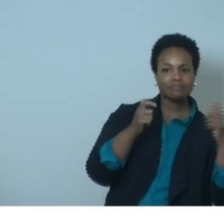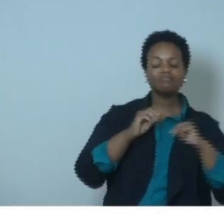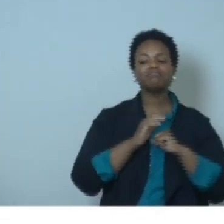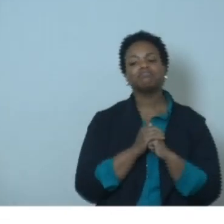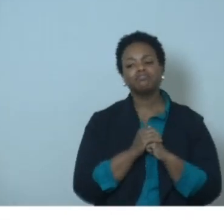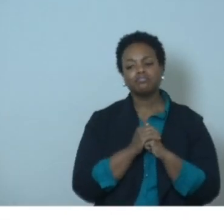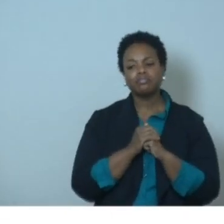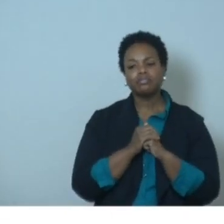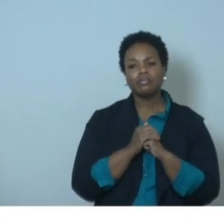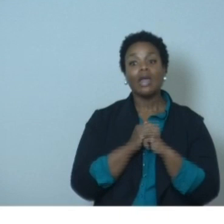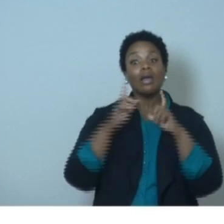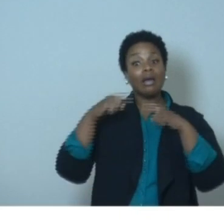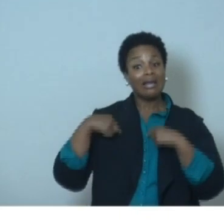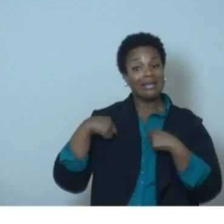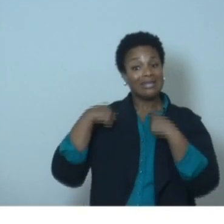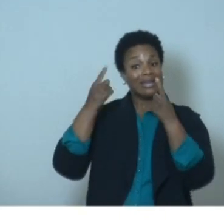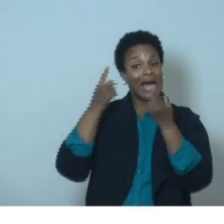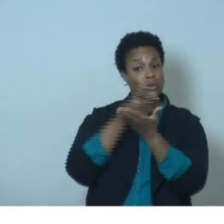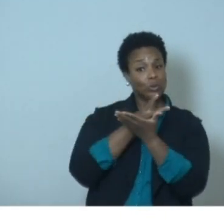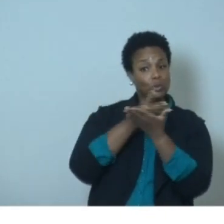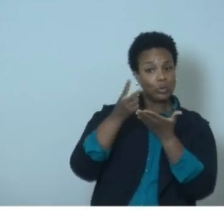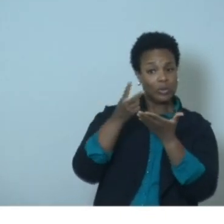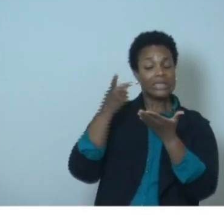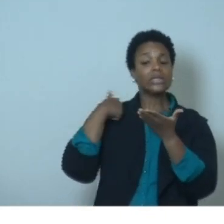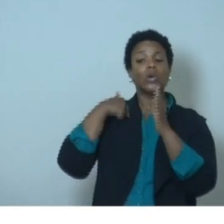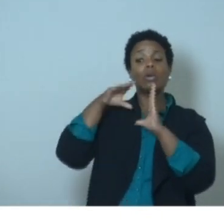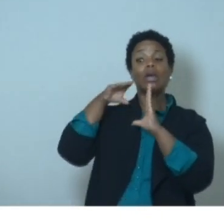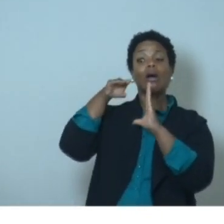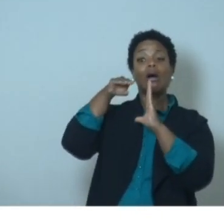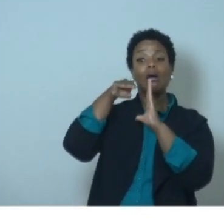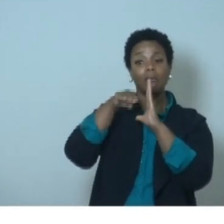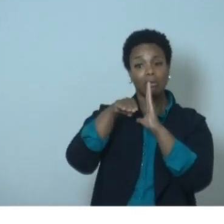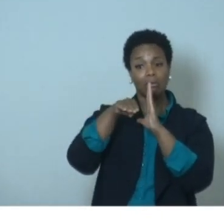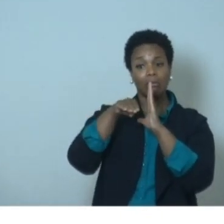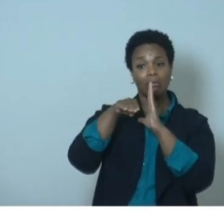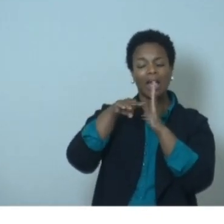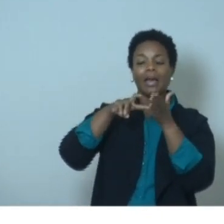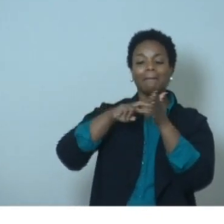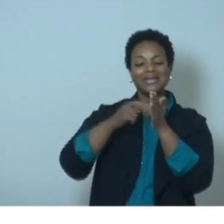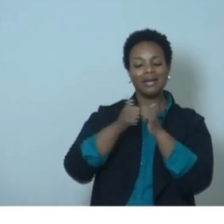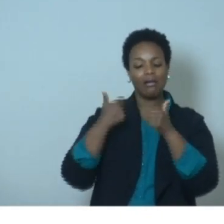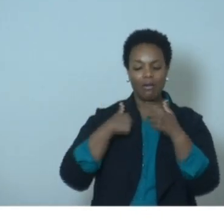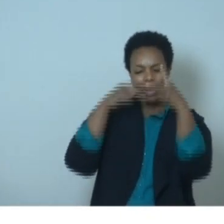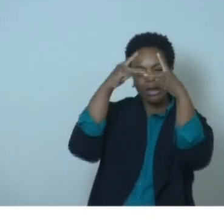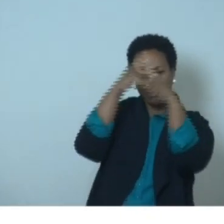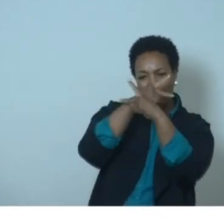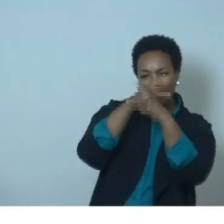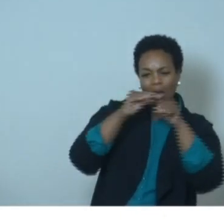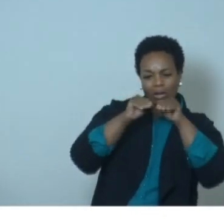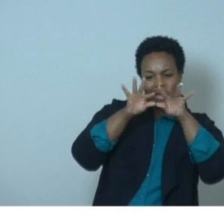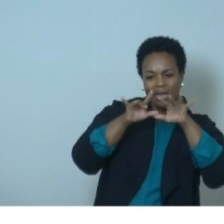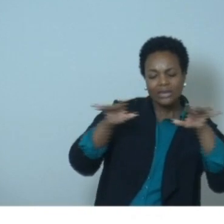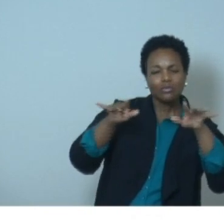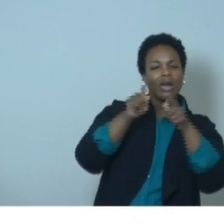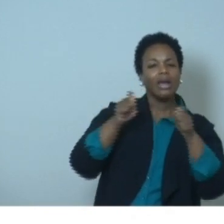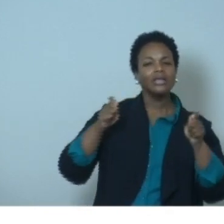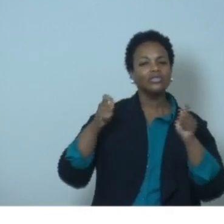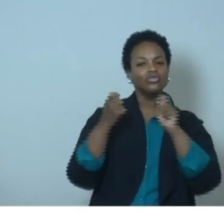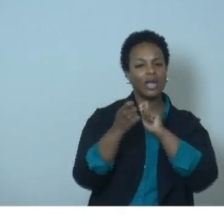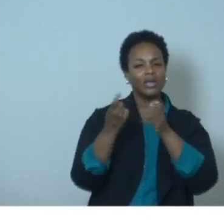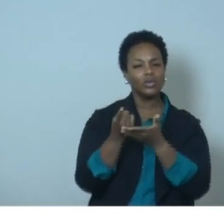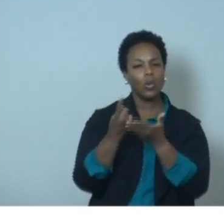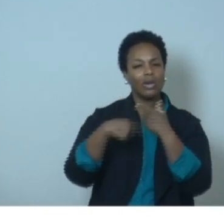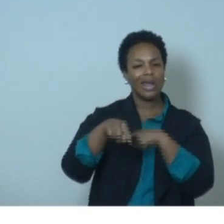we're reevaluating the way we calculate that rate of spread, the R effective. And next week, I'll be back to you with a little bit more